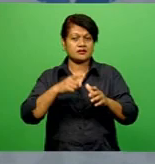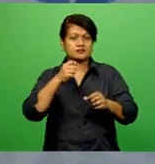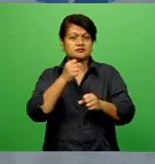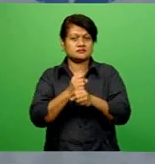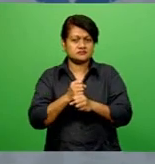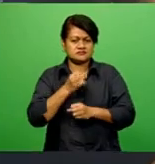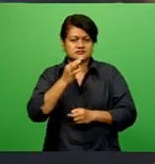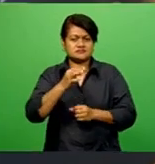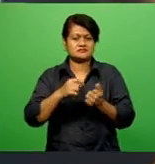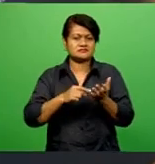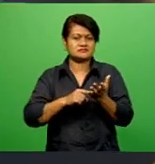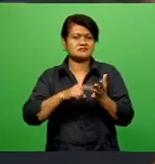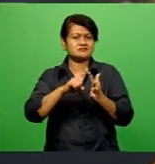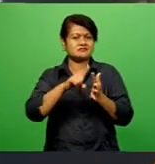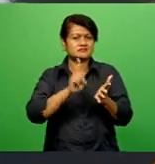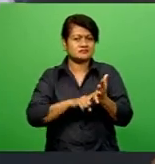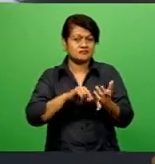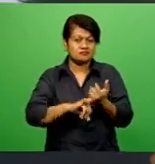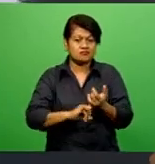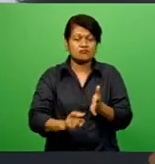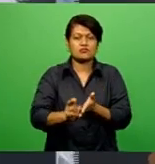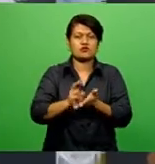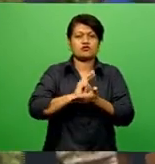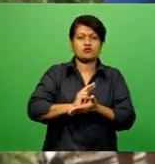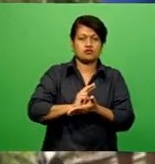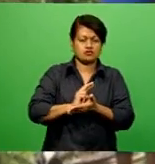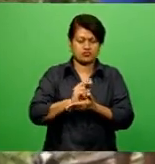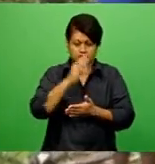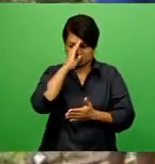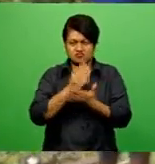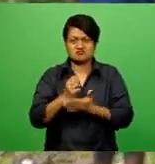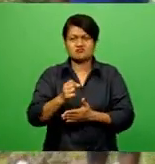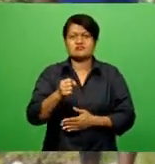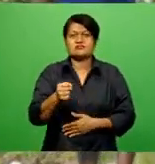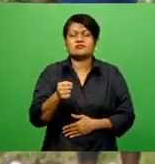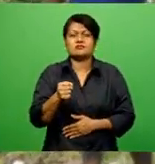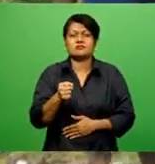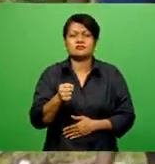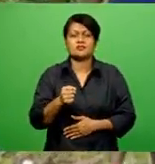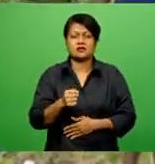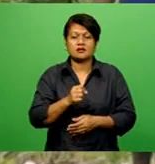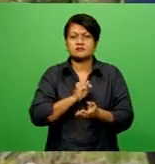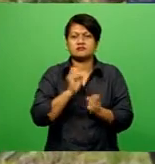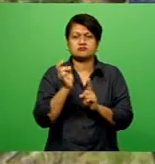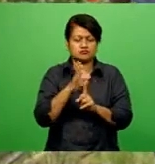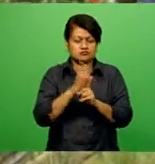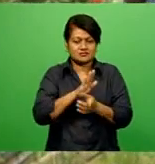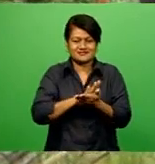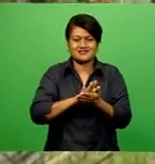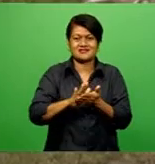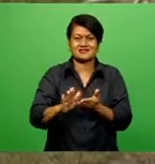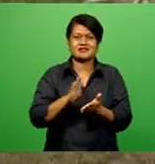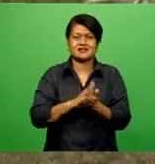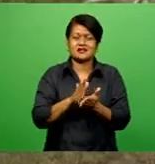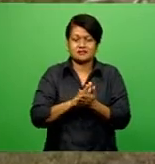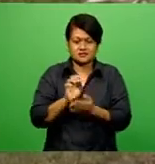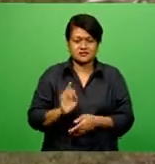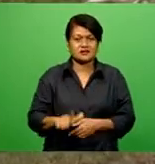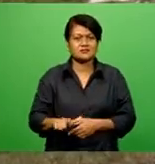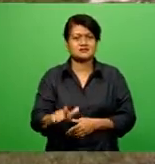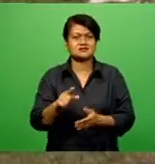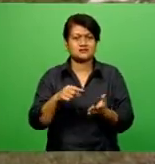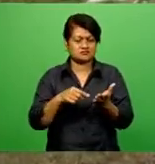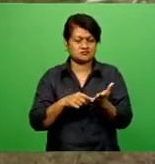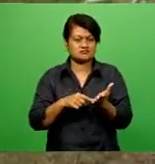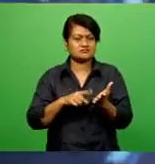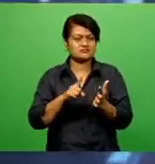directs TSLB to review students' suspension. And major cleanup in Labasa to combat